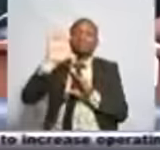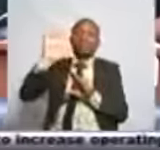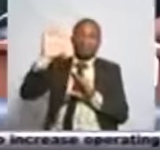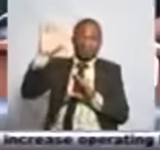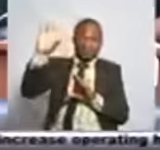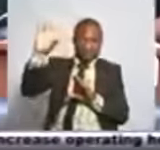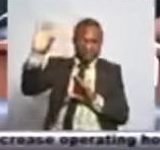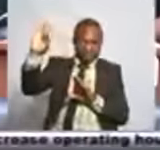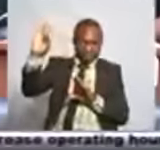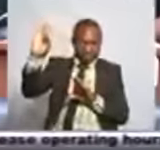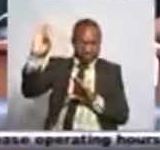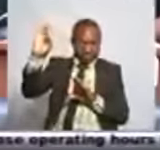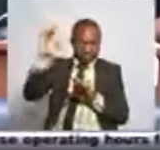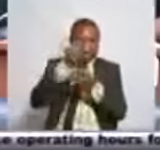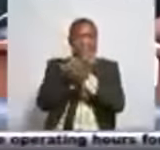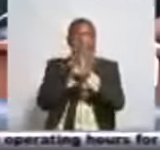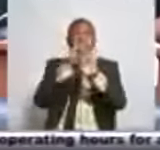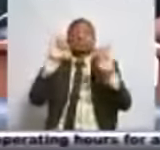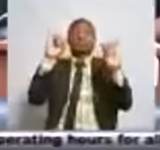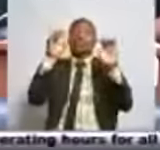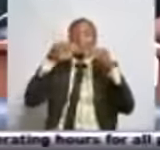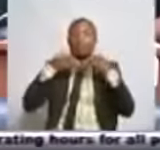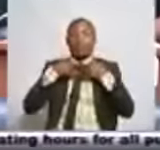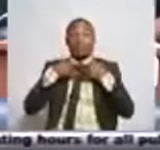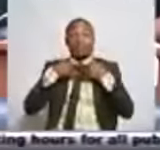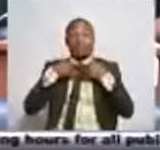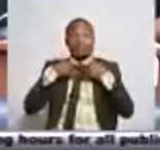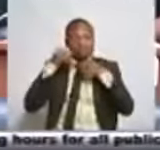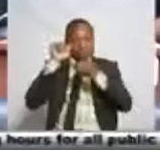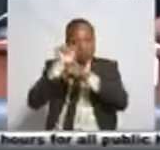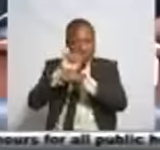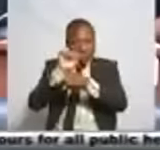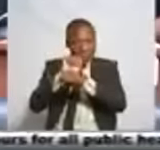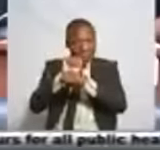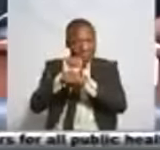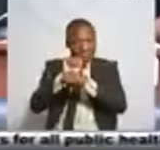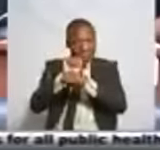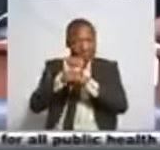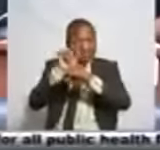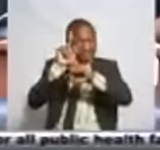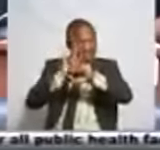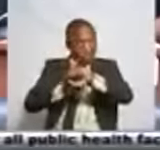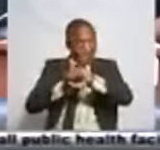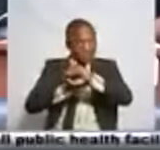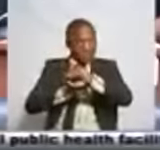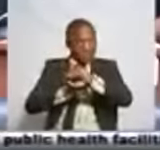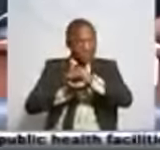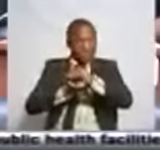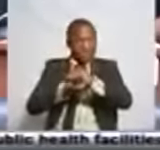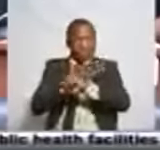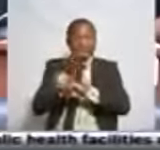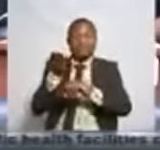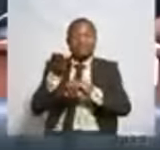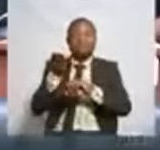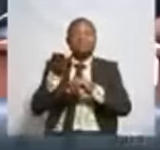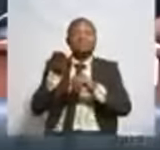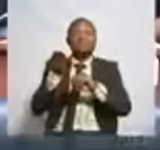58 years down the line, we have been operating even in times when there's an